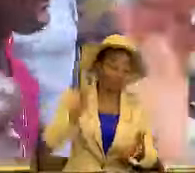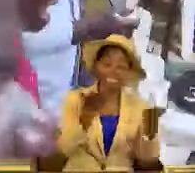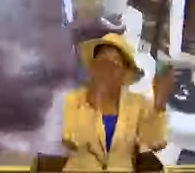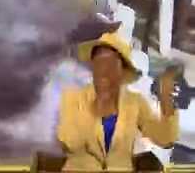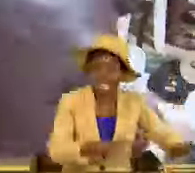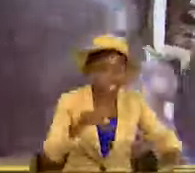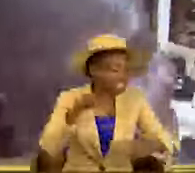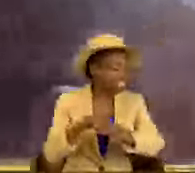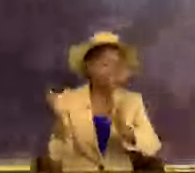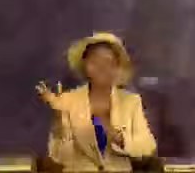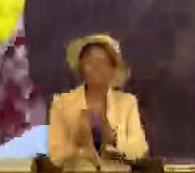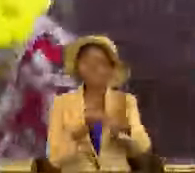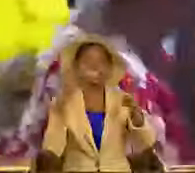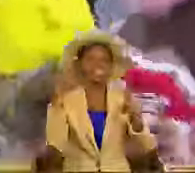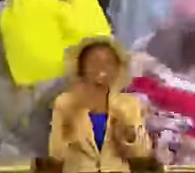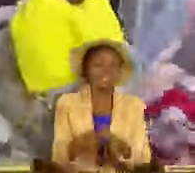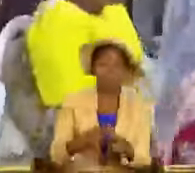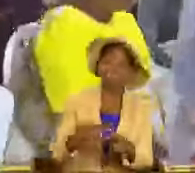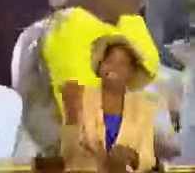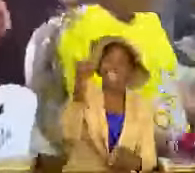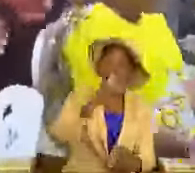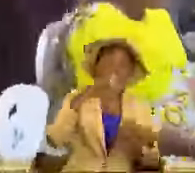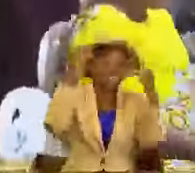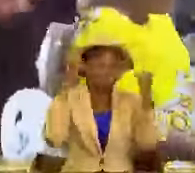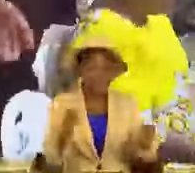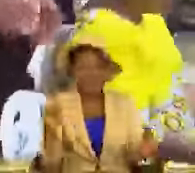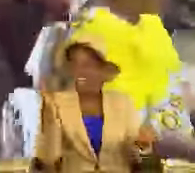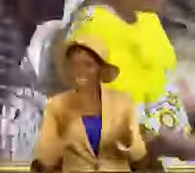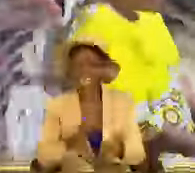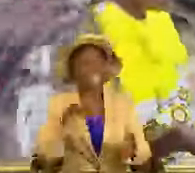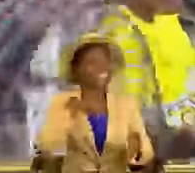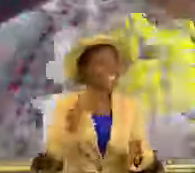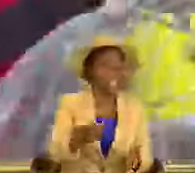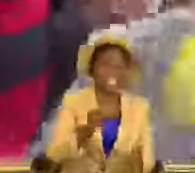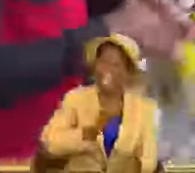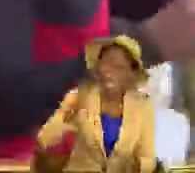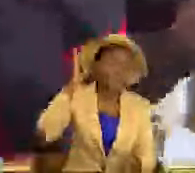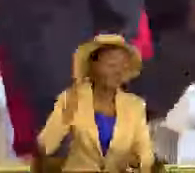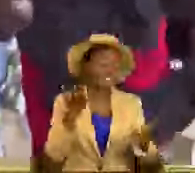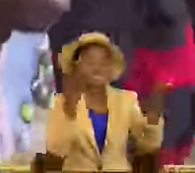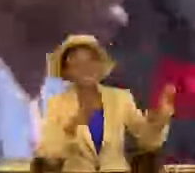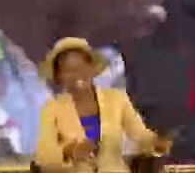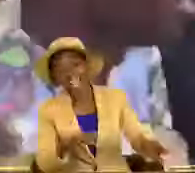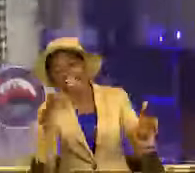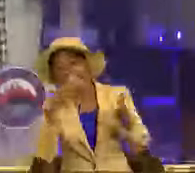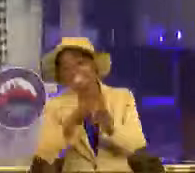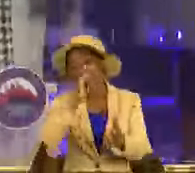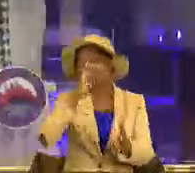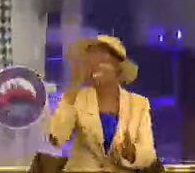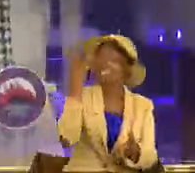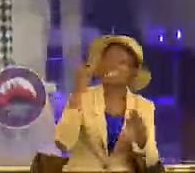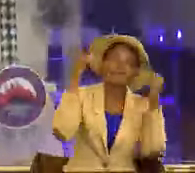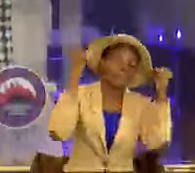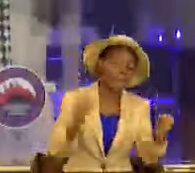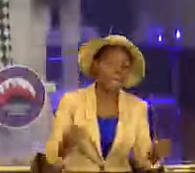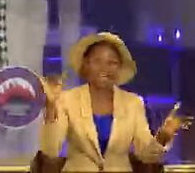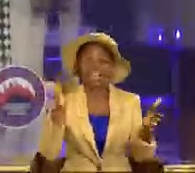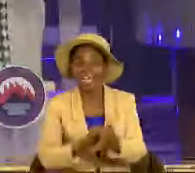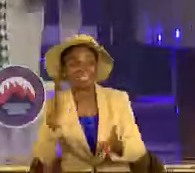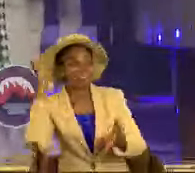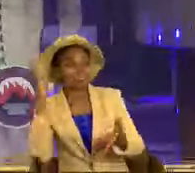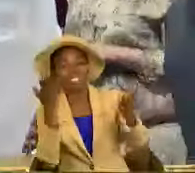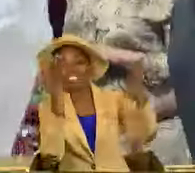power any power go die oh any